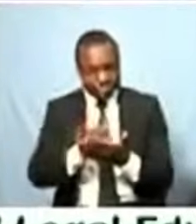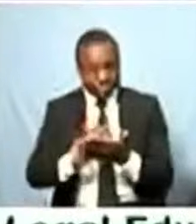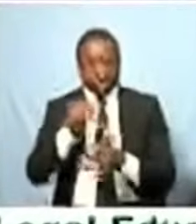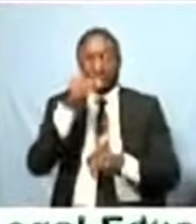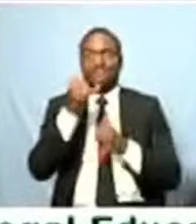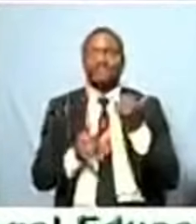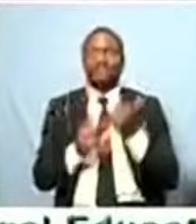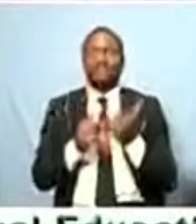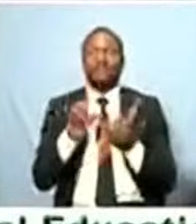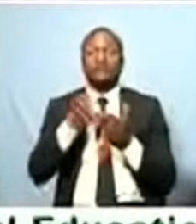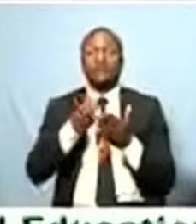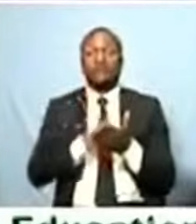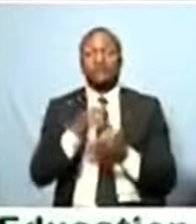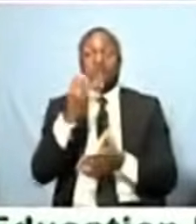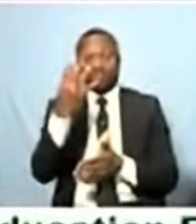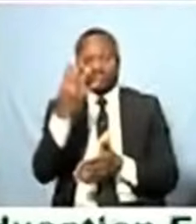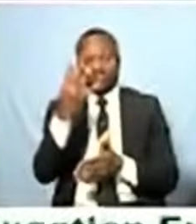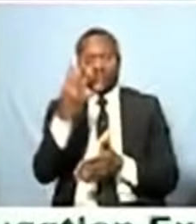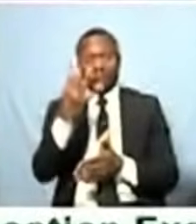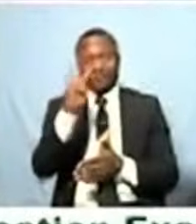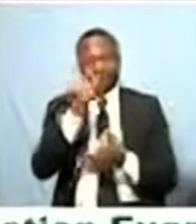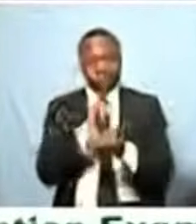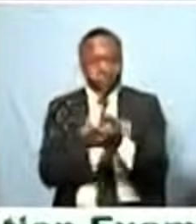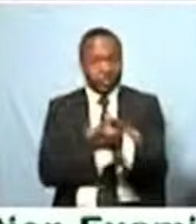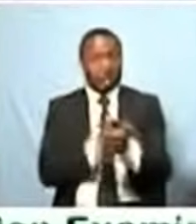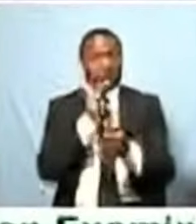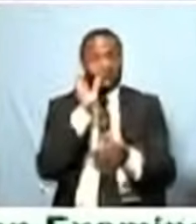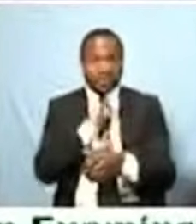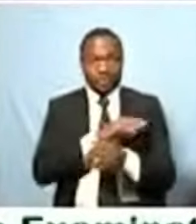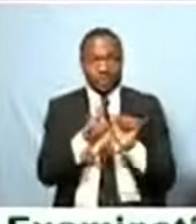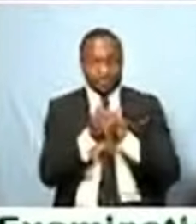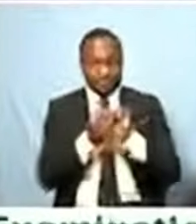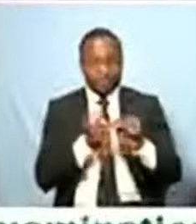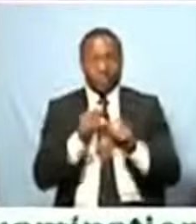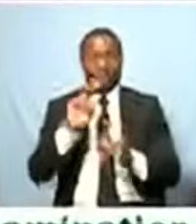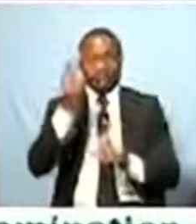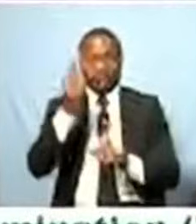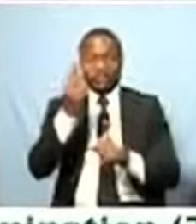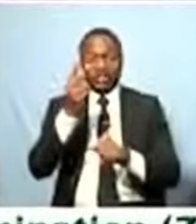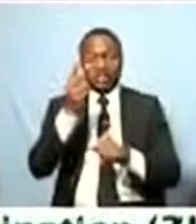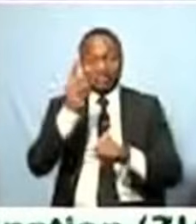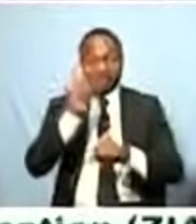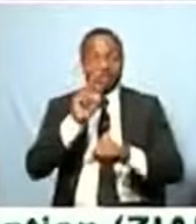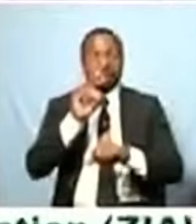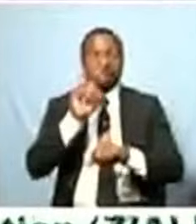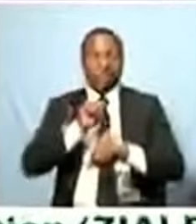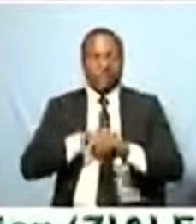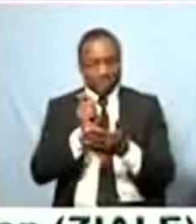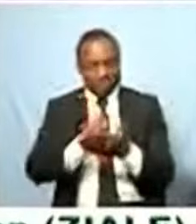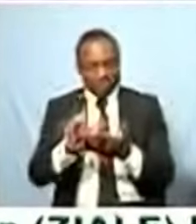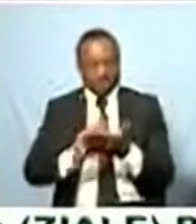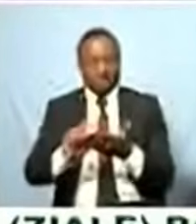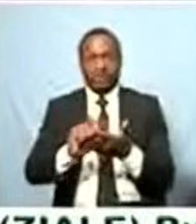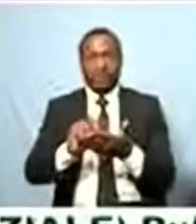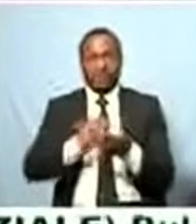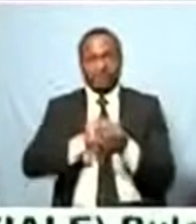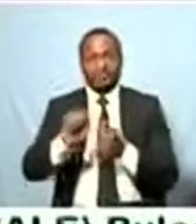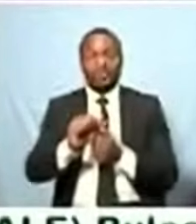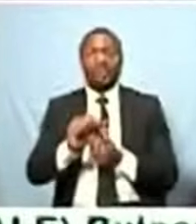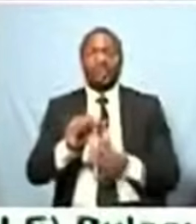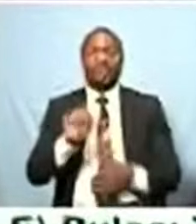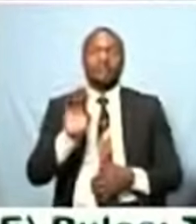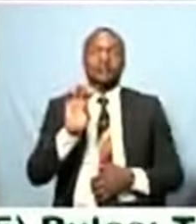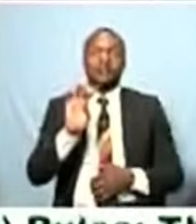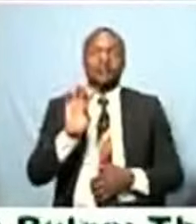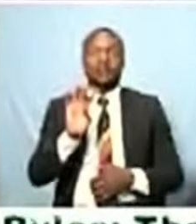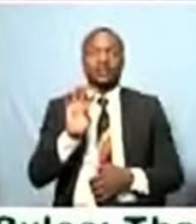So you pass your first 4 exams, and on your second attempt, again you pass another 3, you are remaining with 4. The law prescribes that